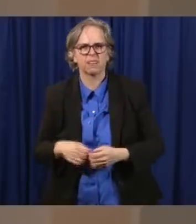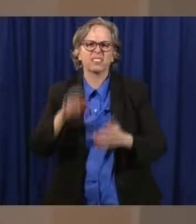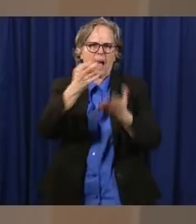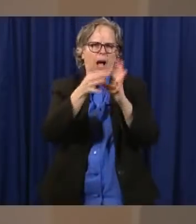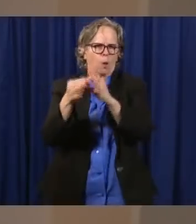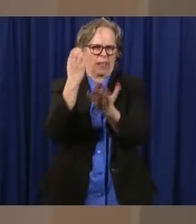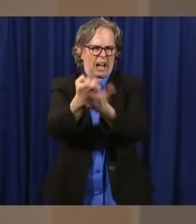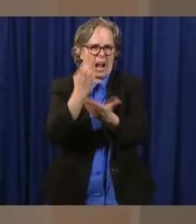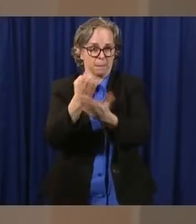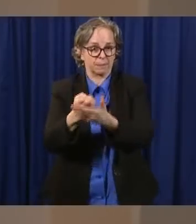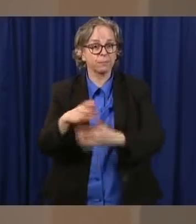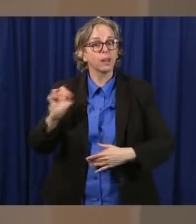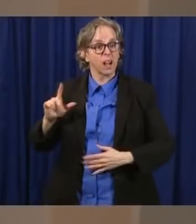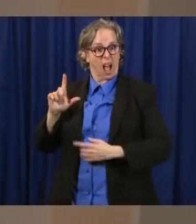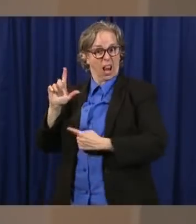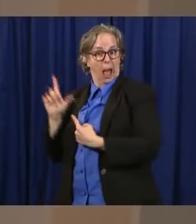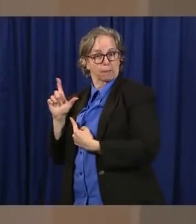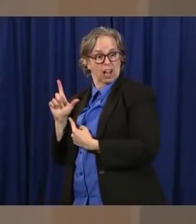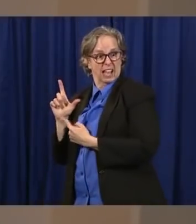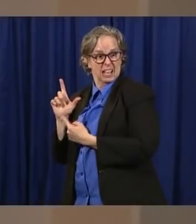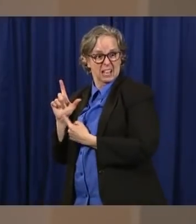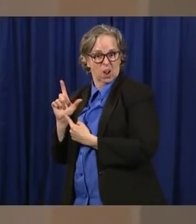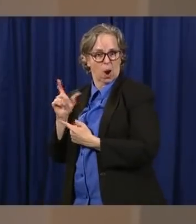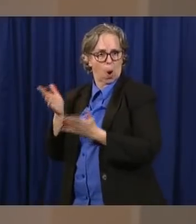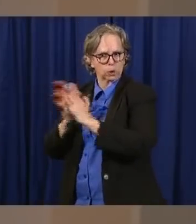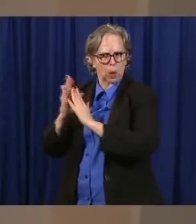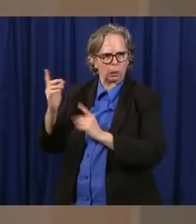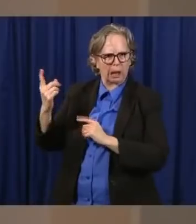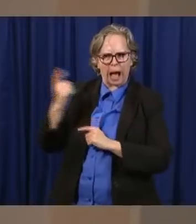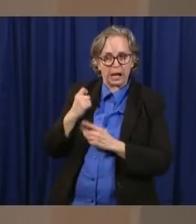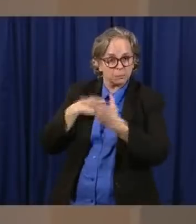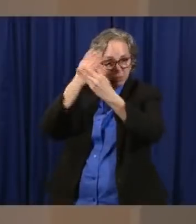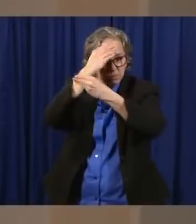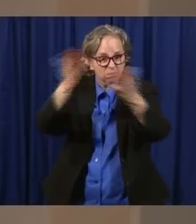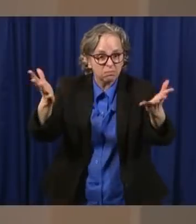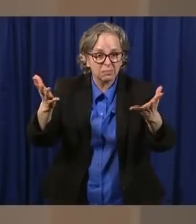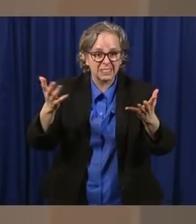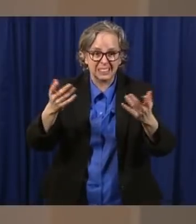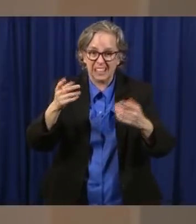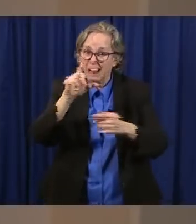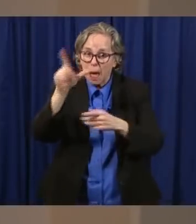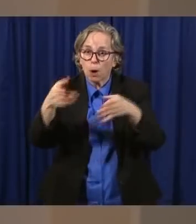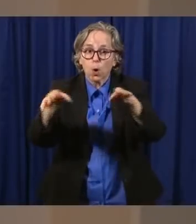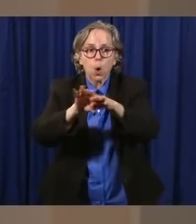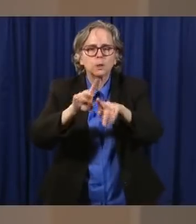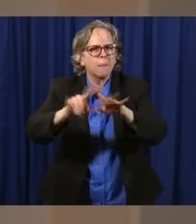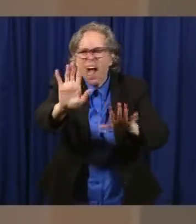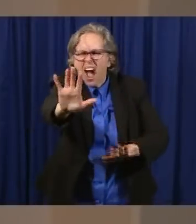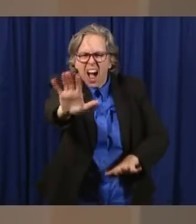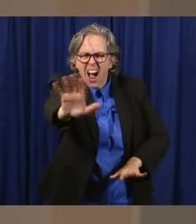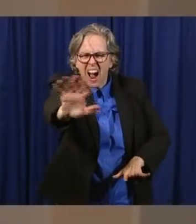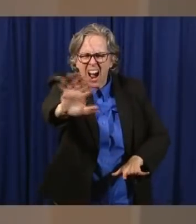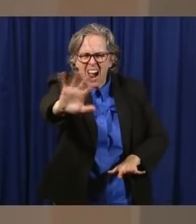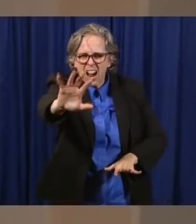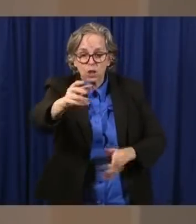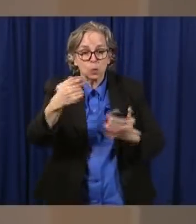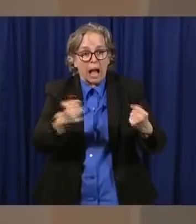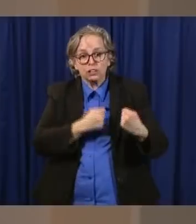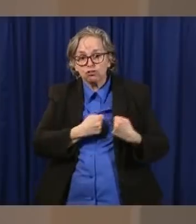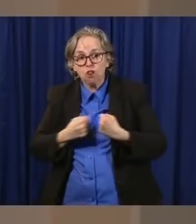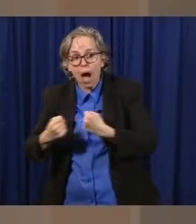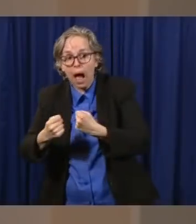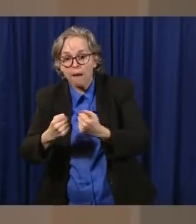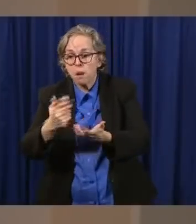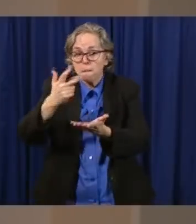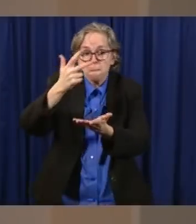are places that you can still go and have access to Wi-Fi in your local community. So that's an